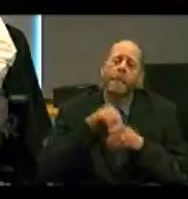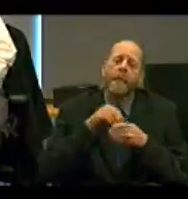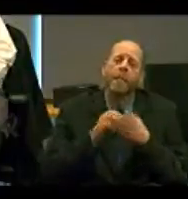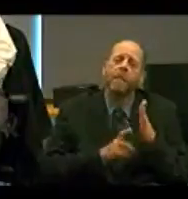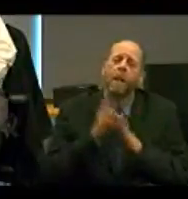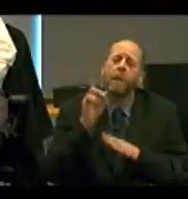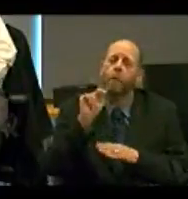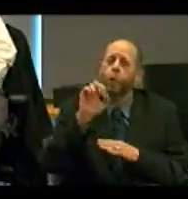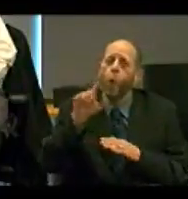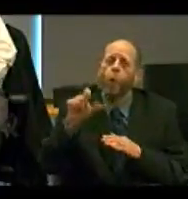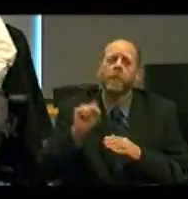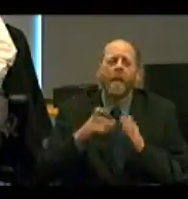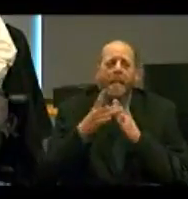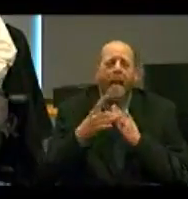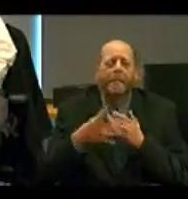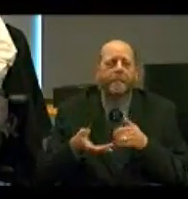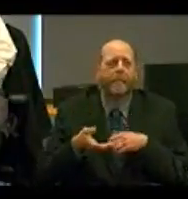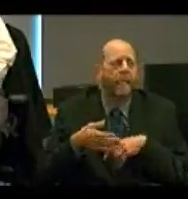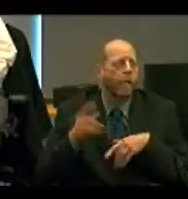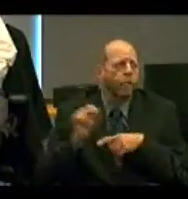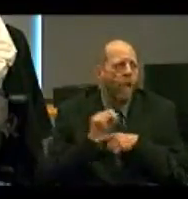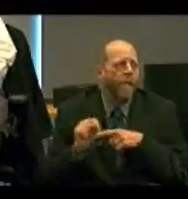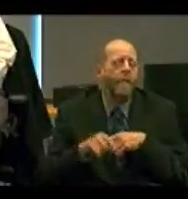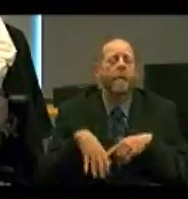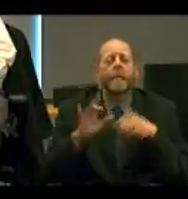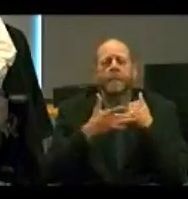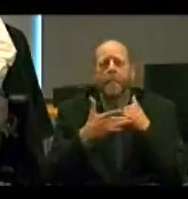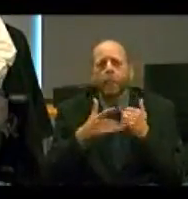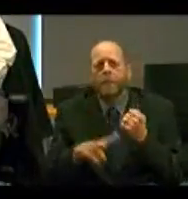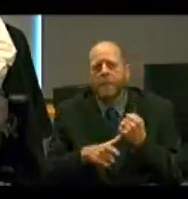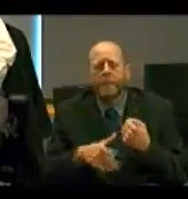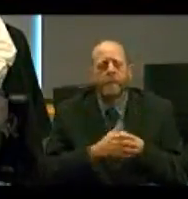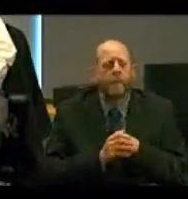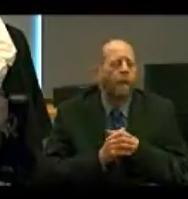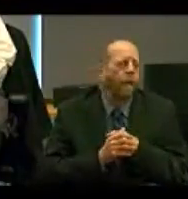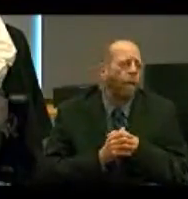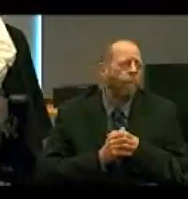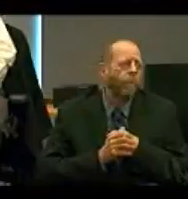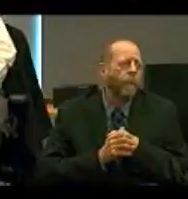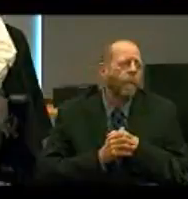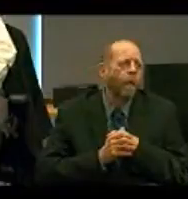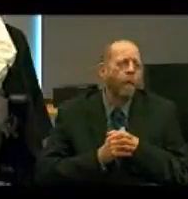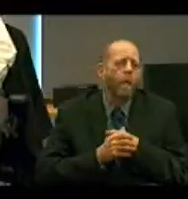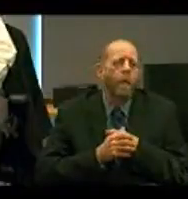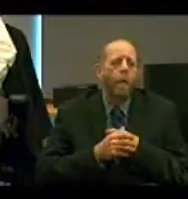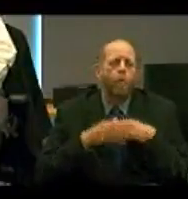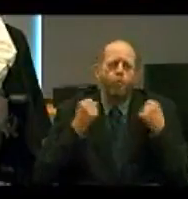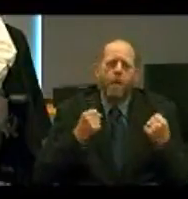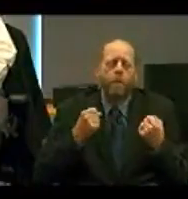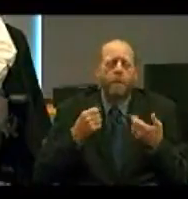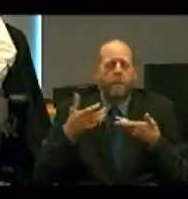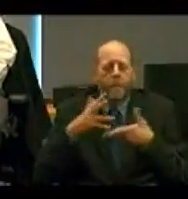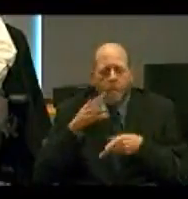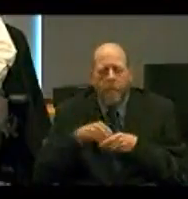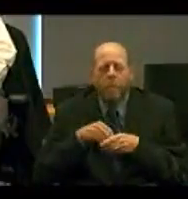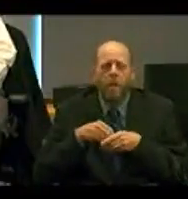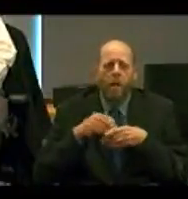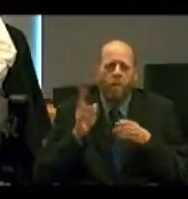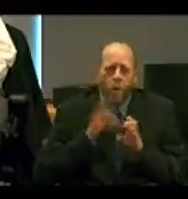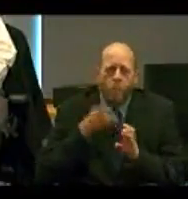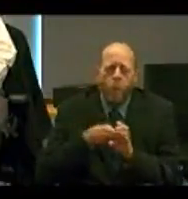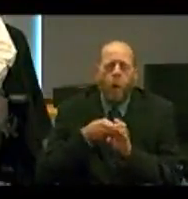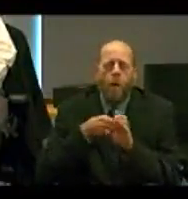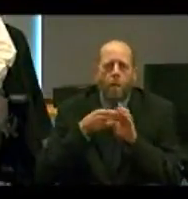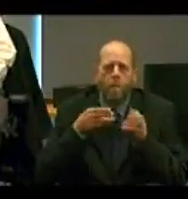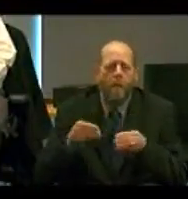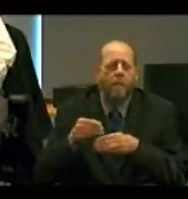development of tools, guidance, training, technical assistance, rigorous engagement of participatory methods so that we